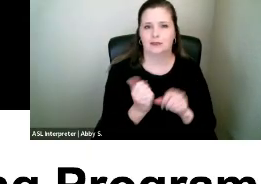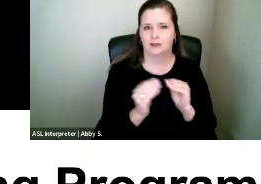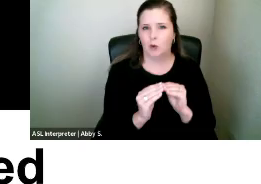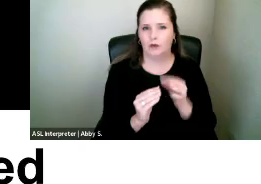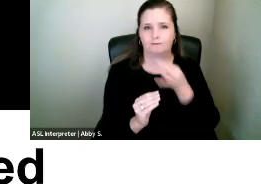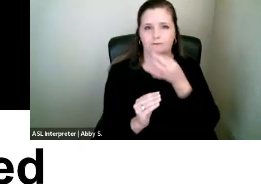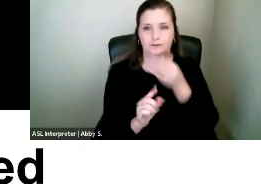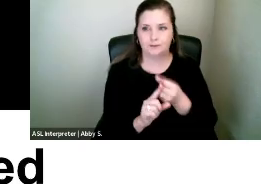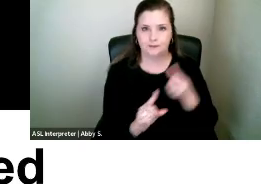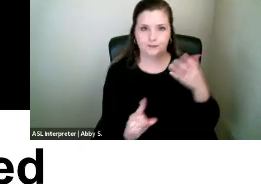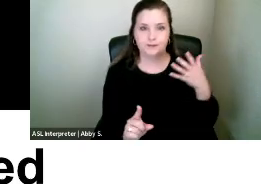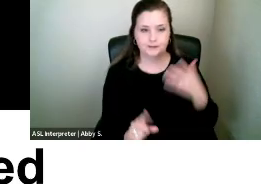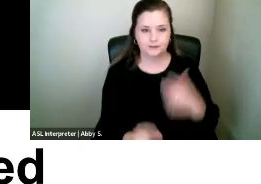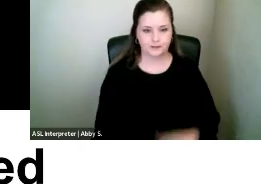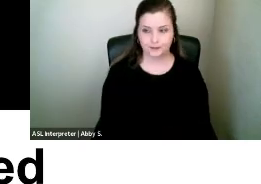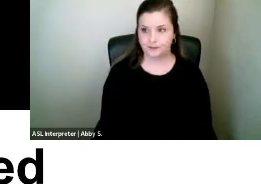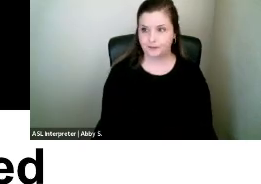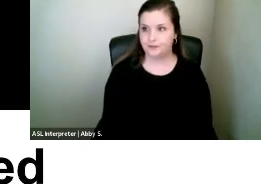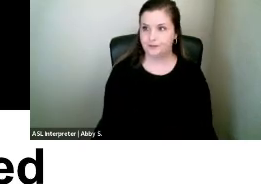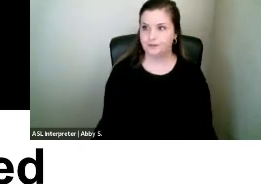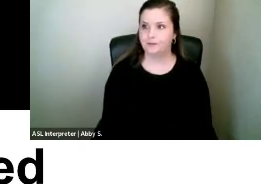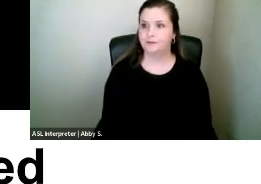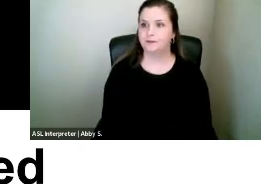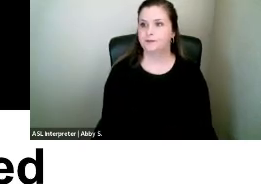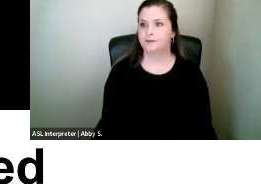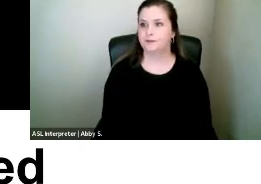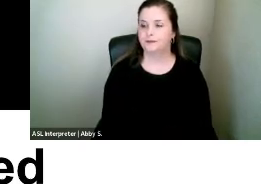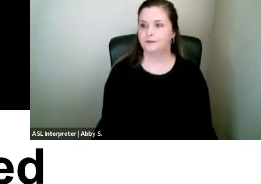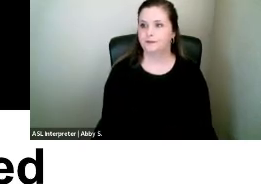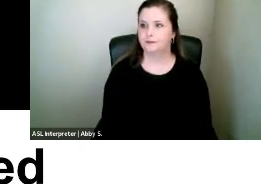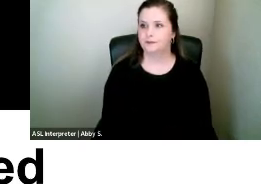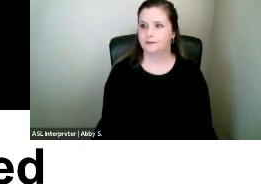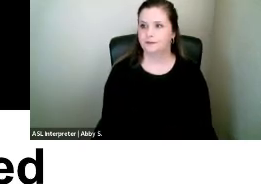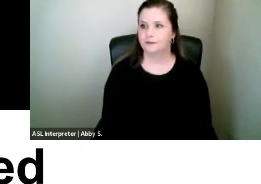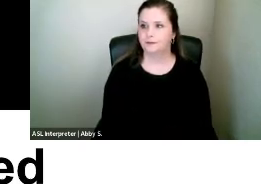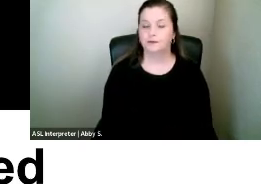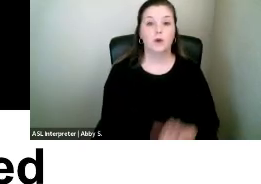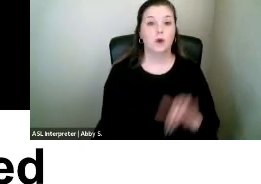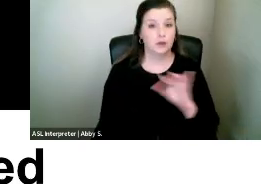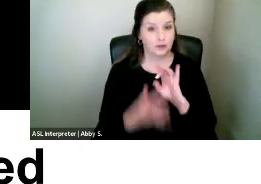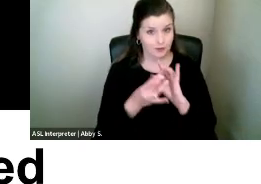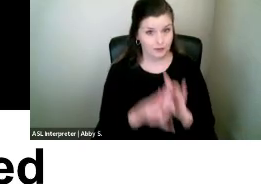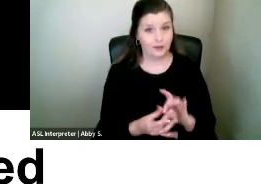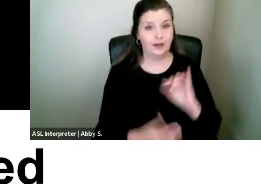Next slide, please. Also under the IHP program,